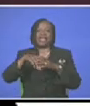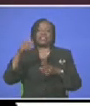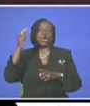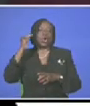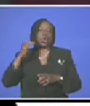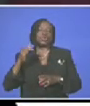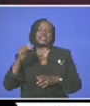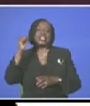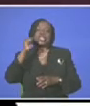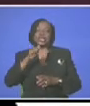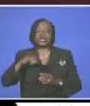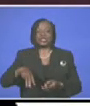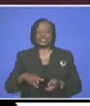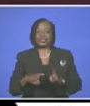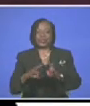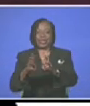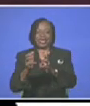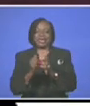Way. The whole